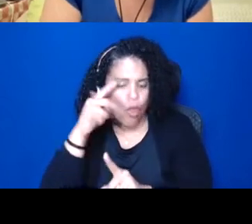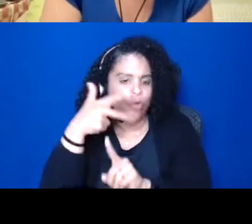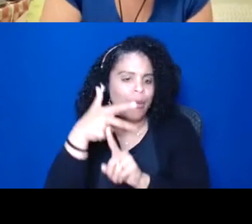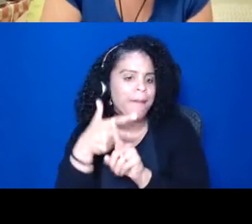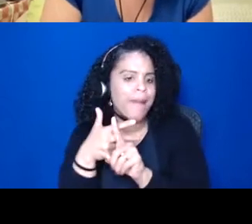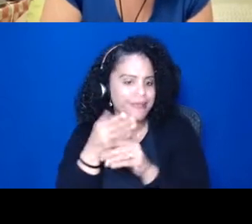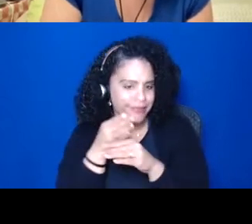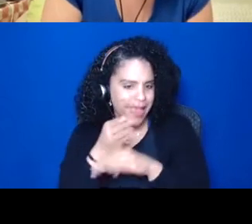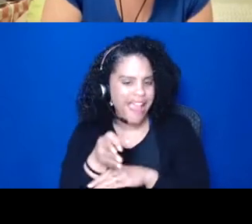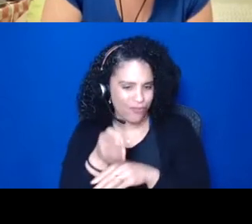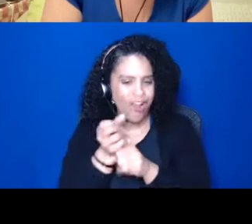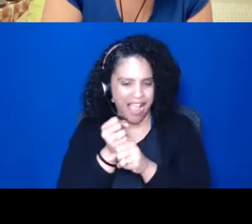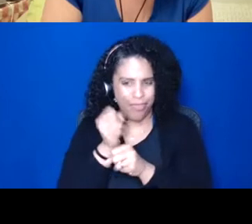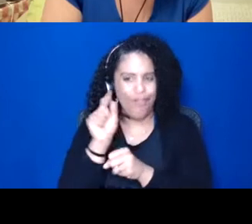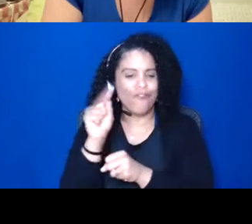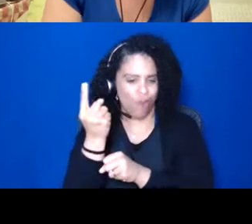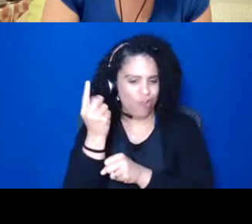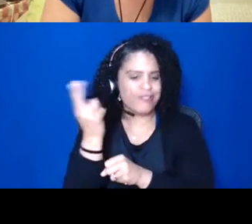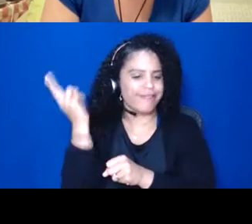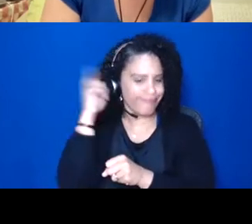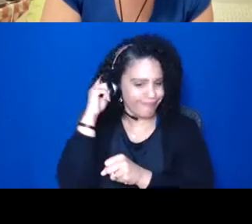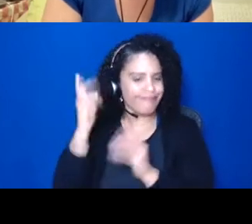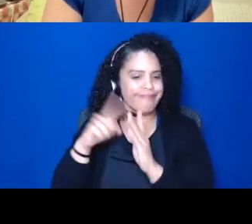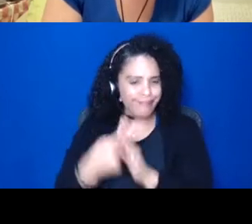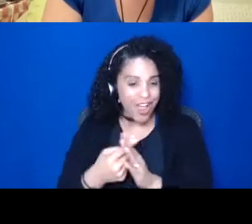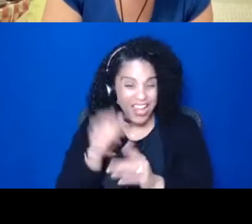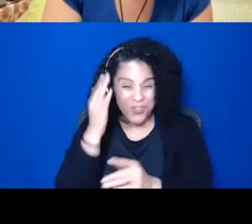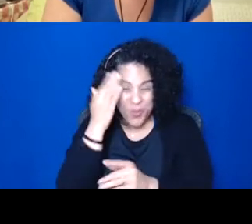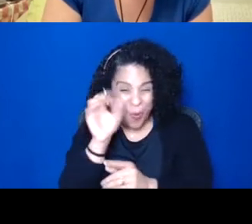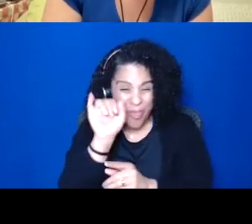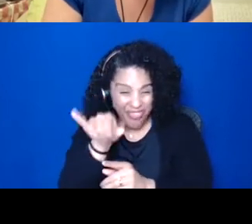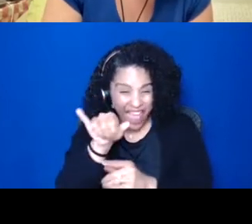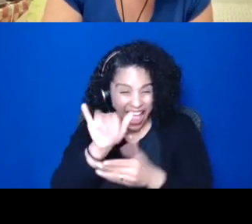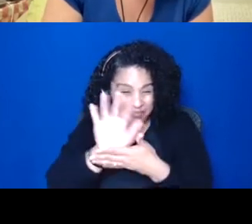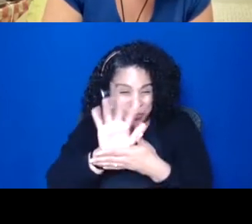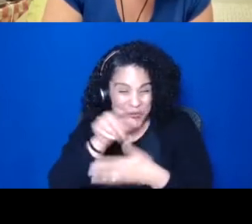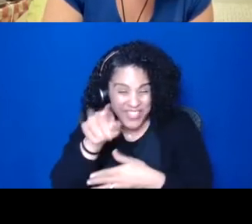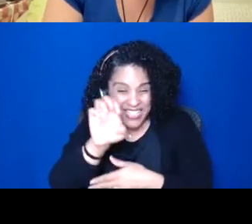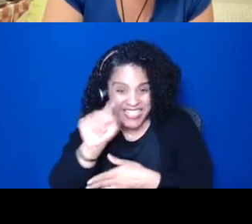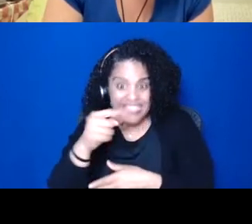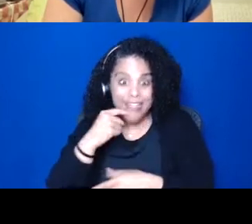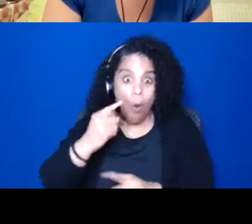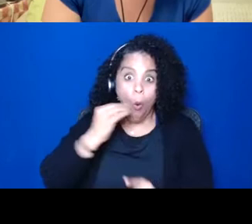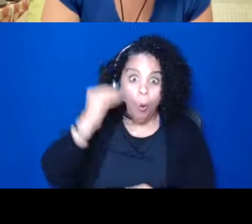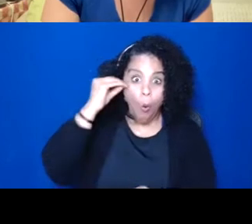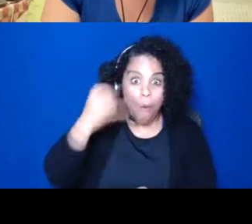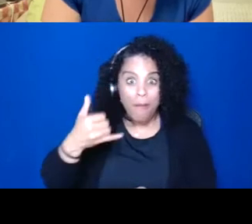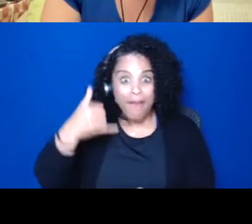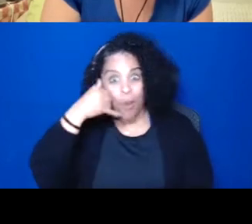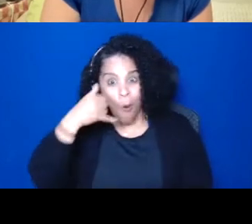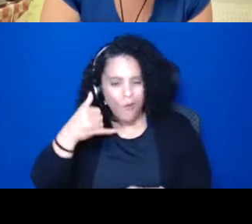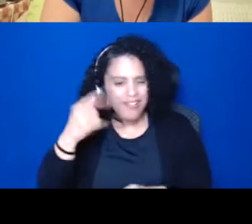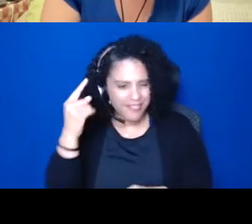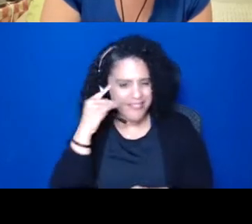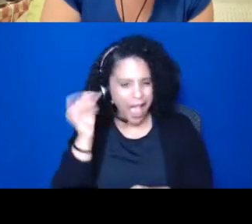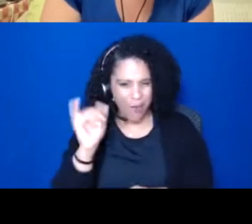I got that first implant. The scene in the movie E.T. where he's saying home, phone, it sounded